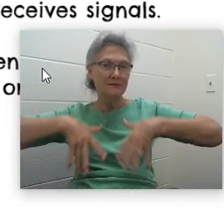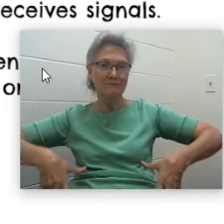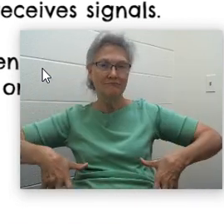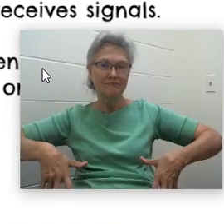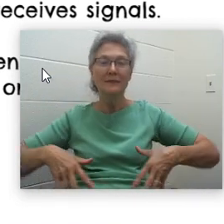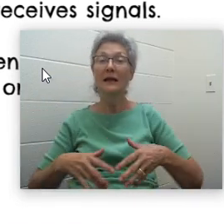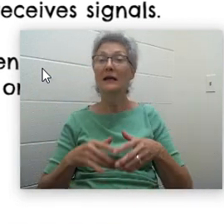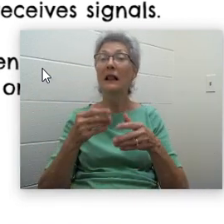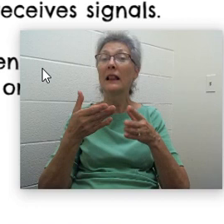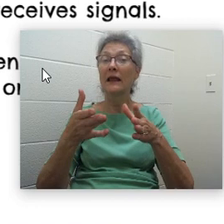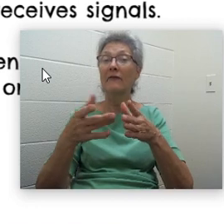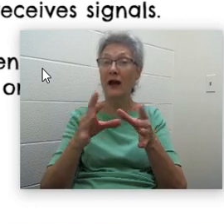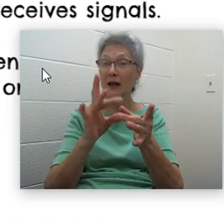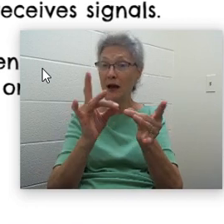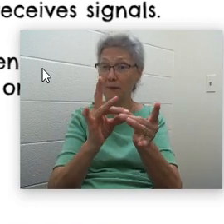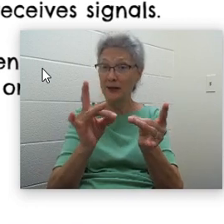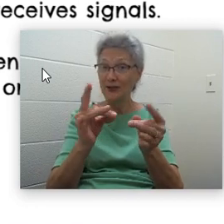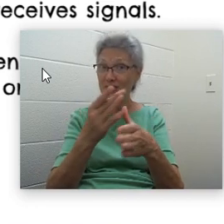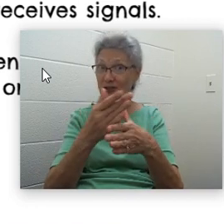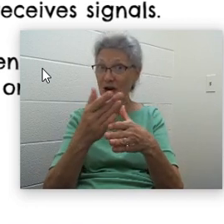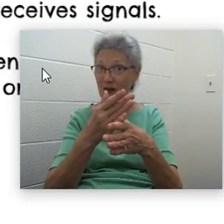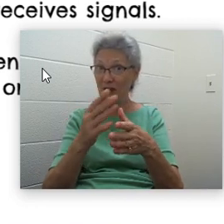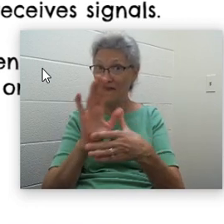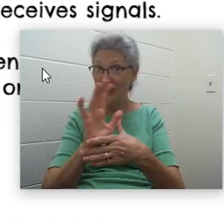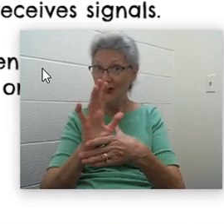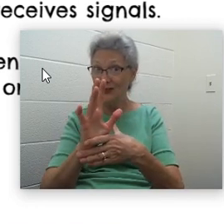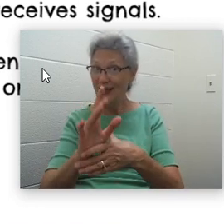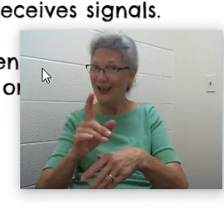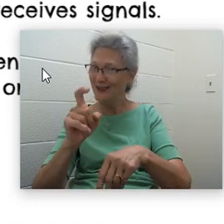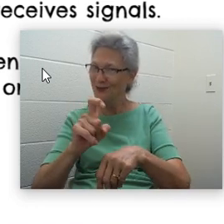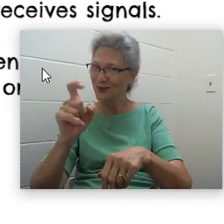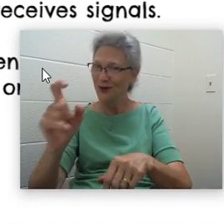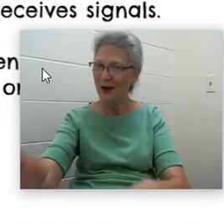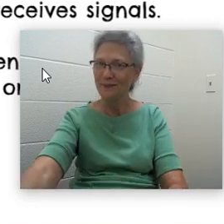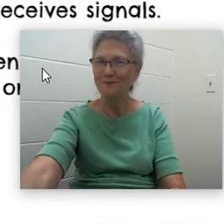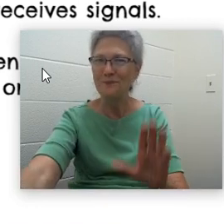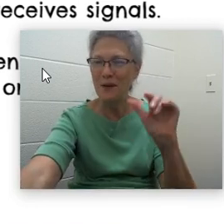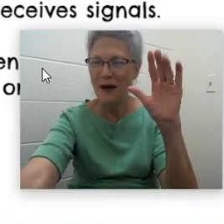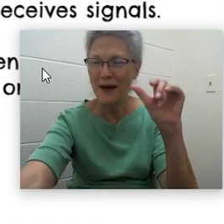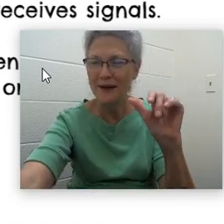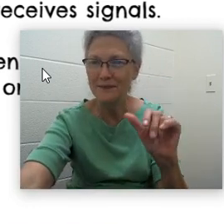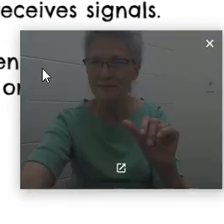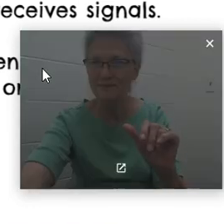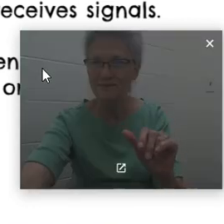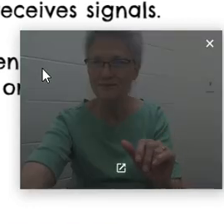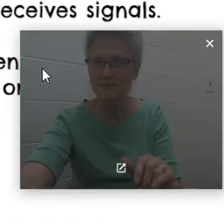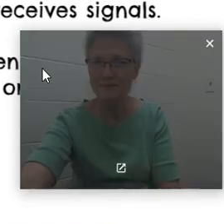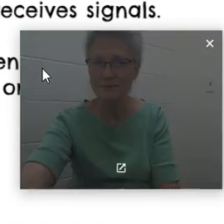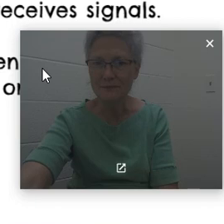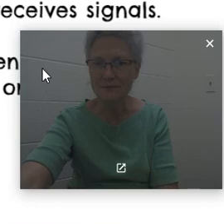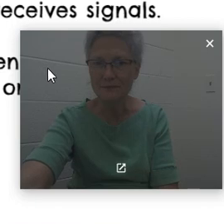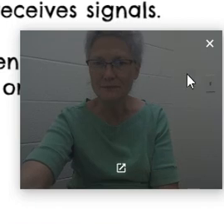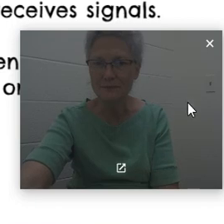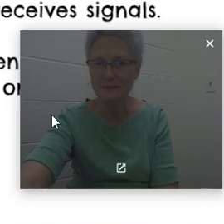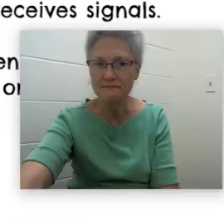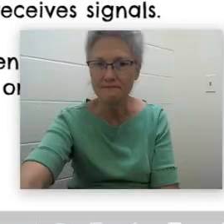comment, share the videos, and don't forget to subscribe. Bye-bye.